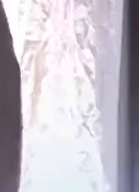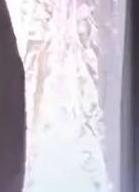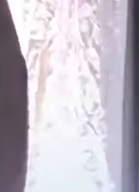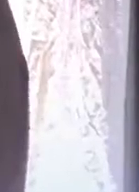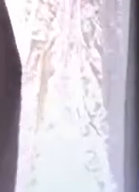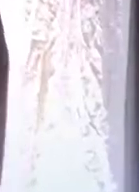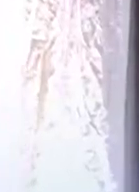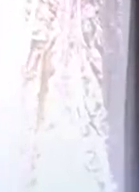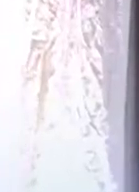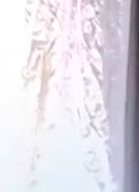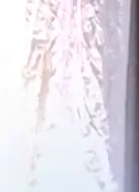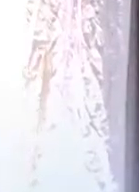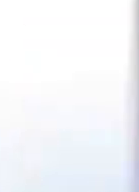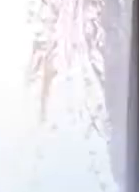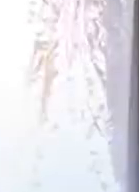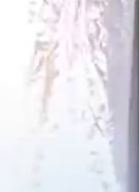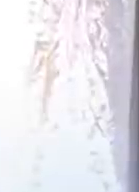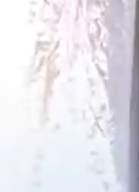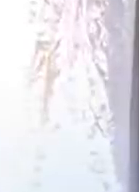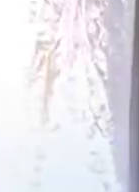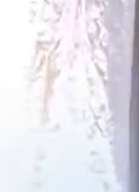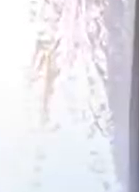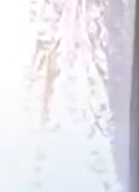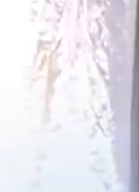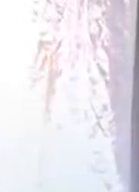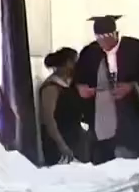Sogeke mpendulo.